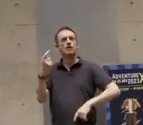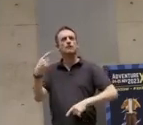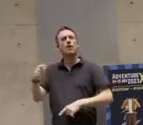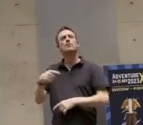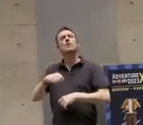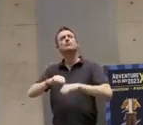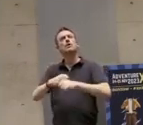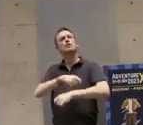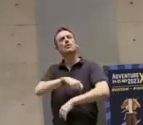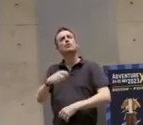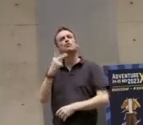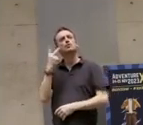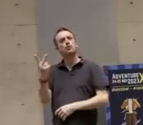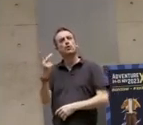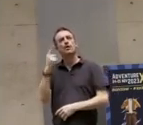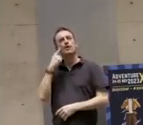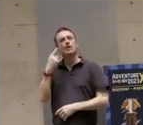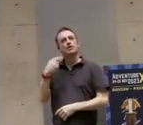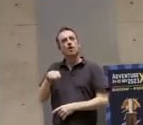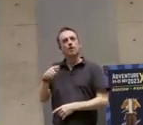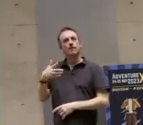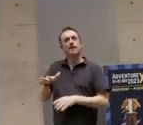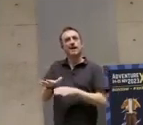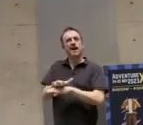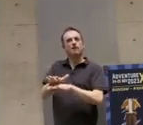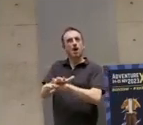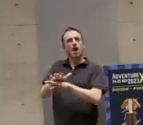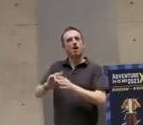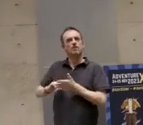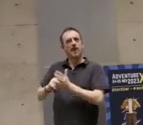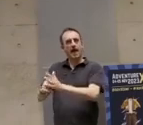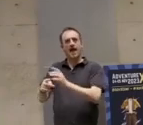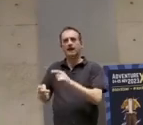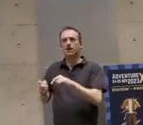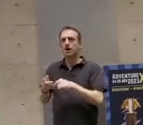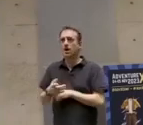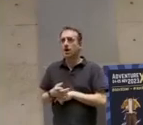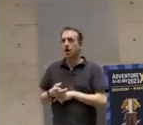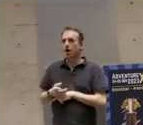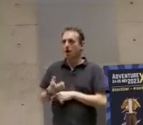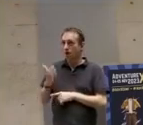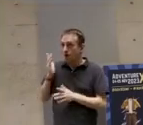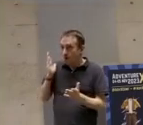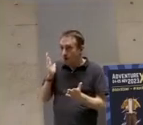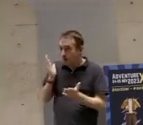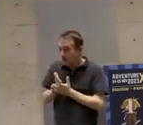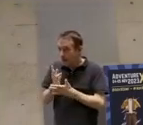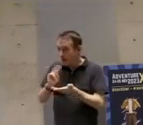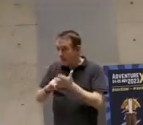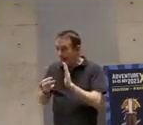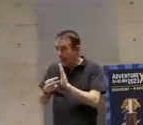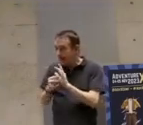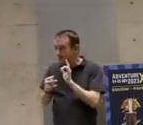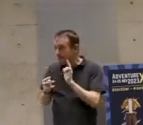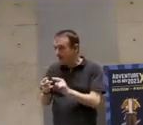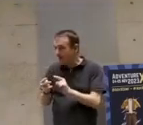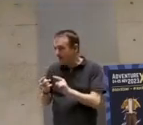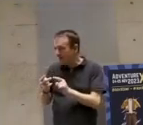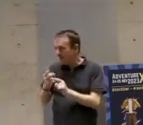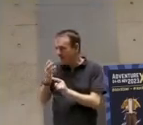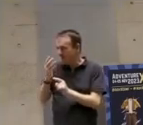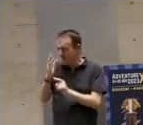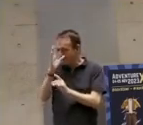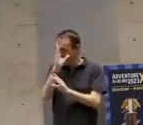we thought we'd cover our tracks. We thought nobody will know what we're really up to if we put out Broken Sword 2. But in